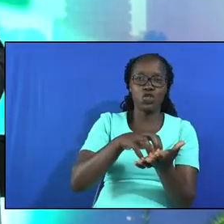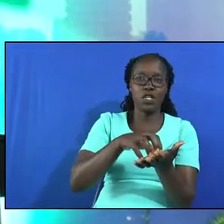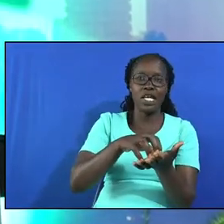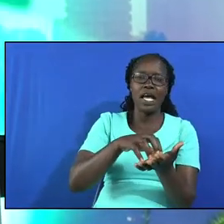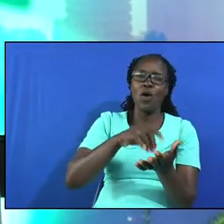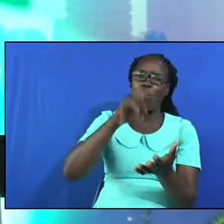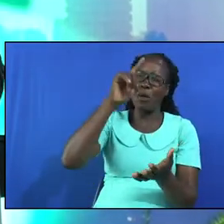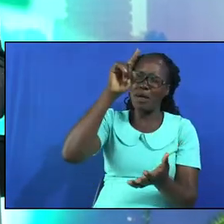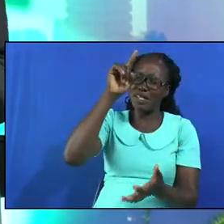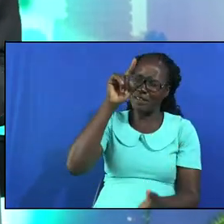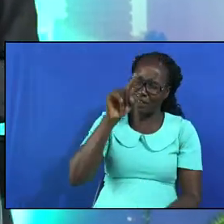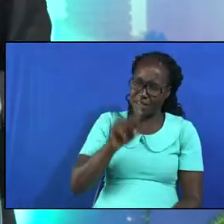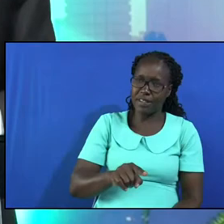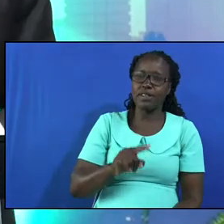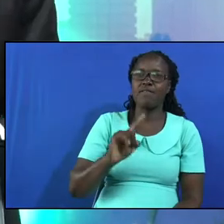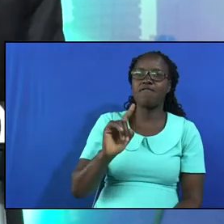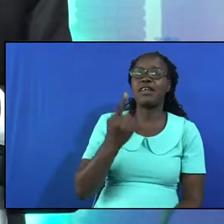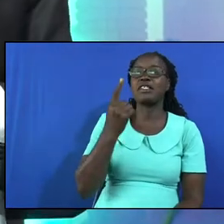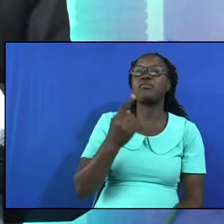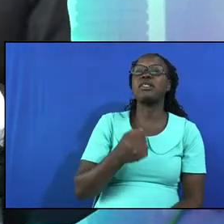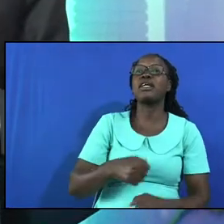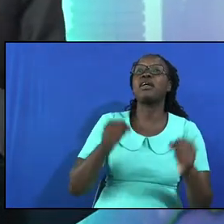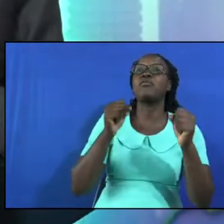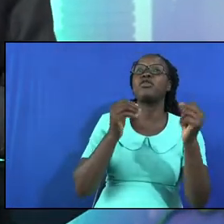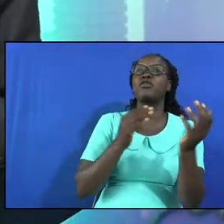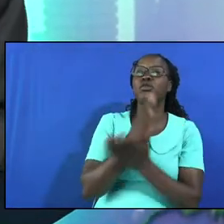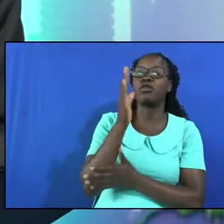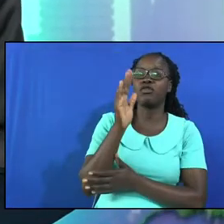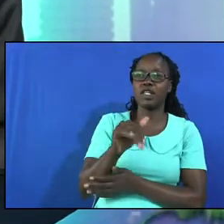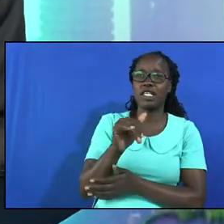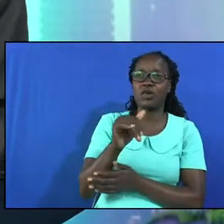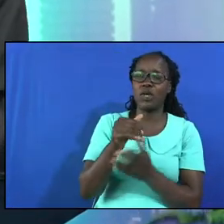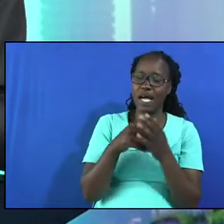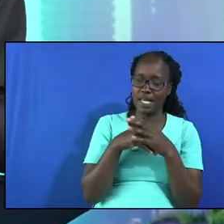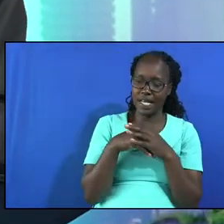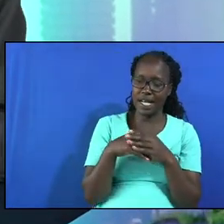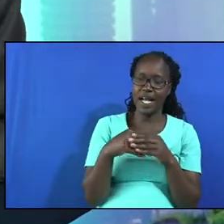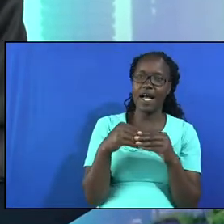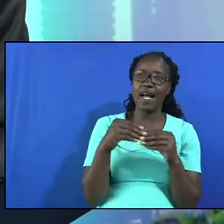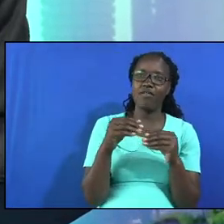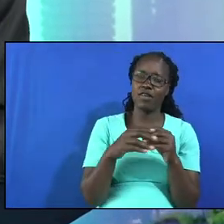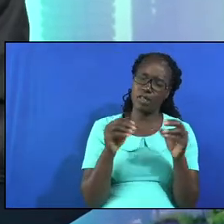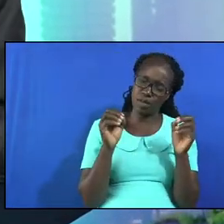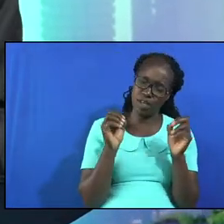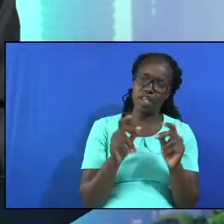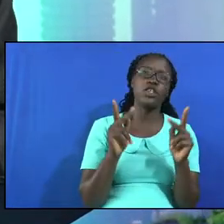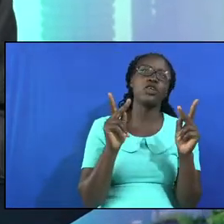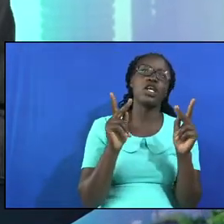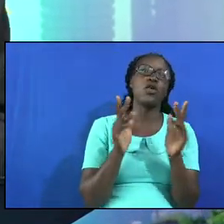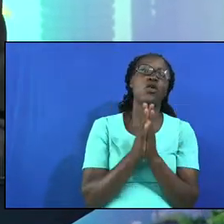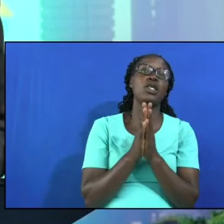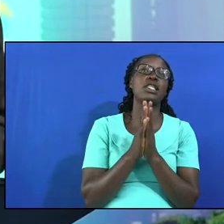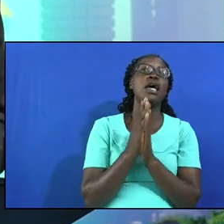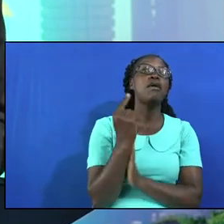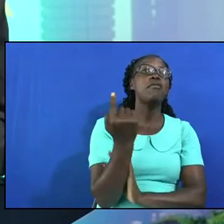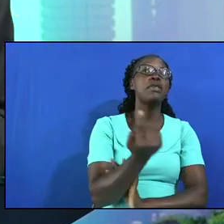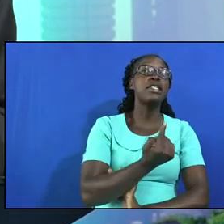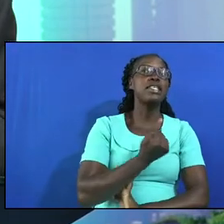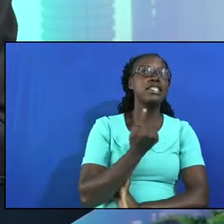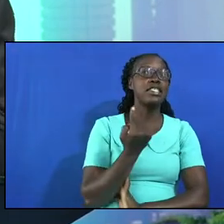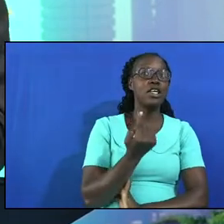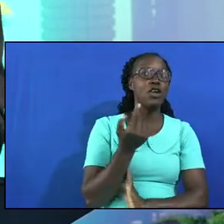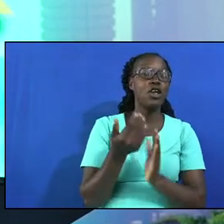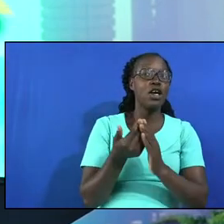we must first be able to prove that we are comfortable and okay with being